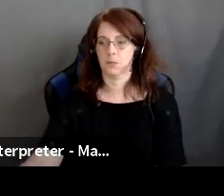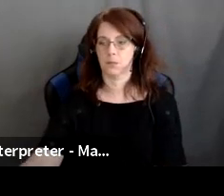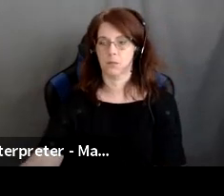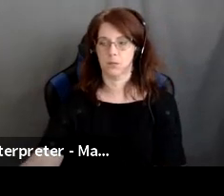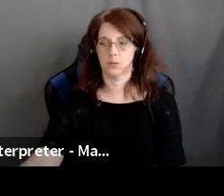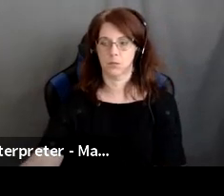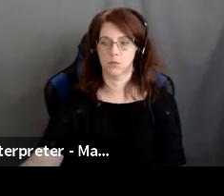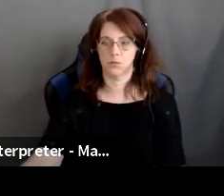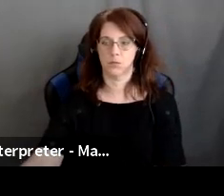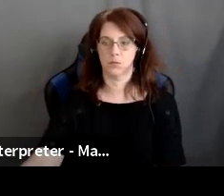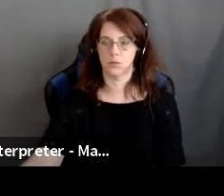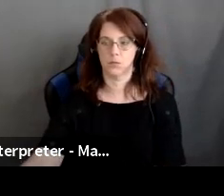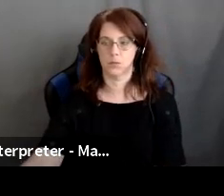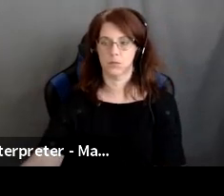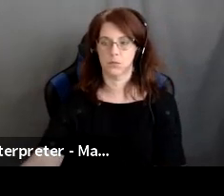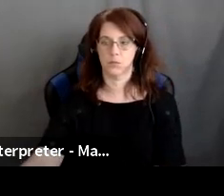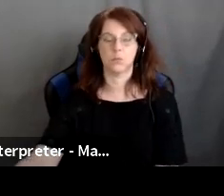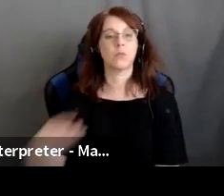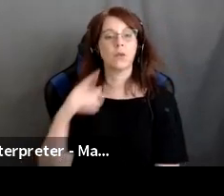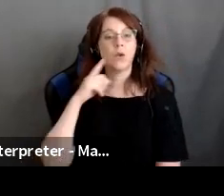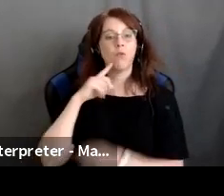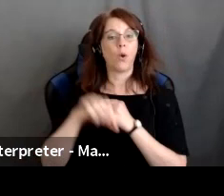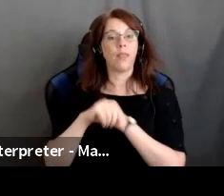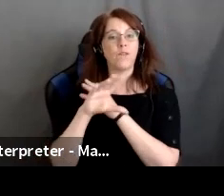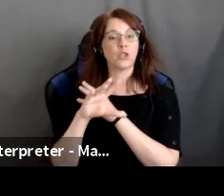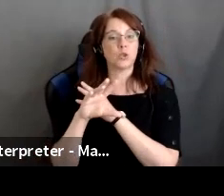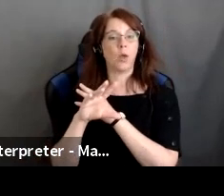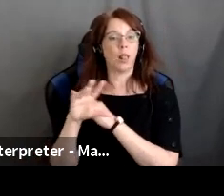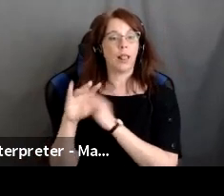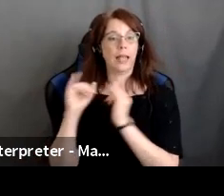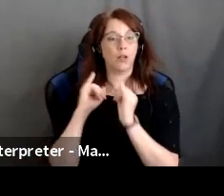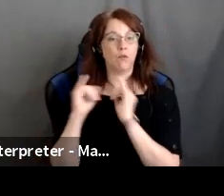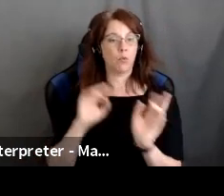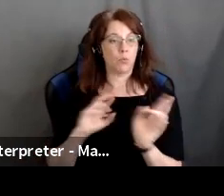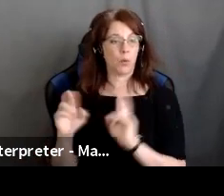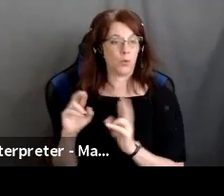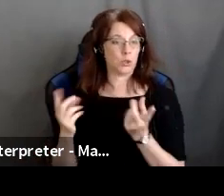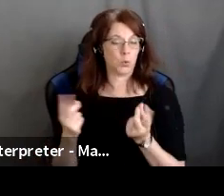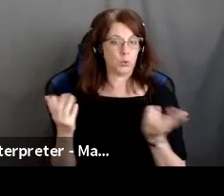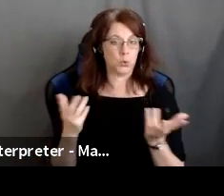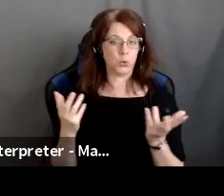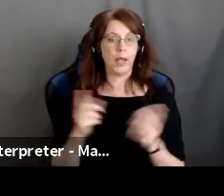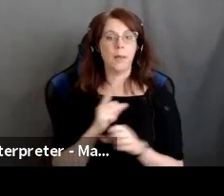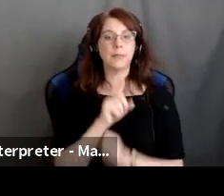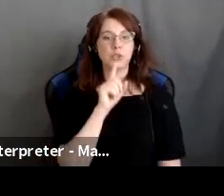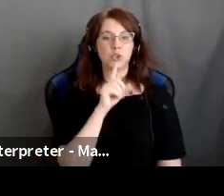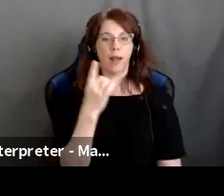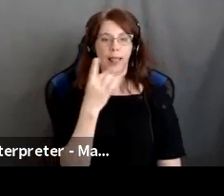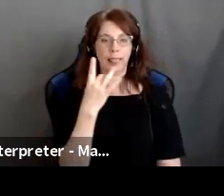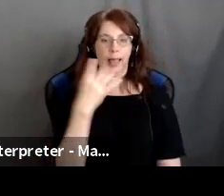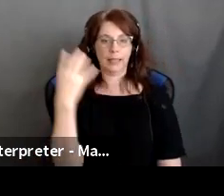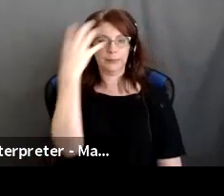And then for the virtual interview preparation, you want to make sure the lighting is